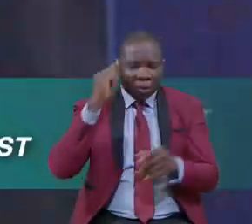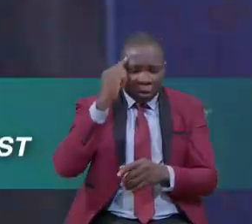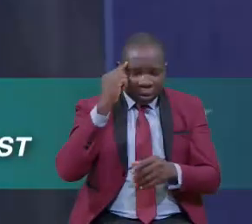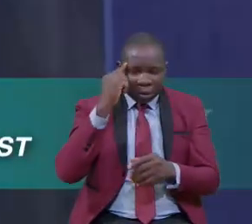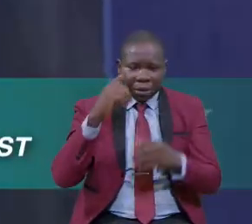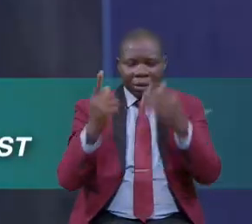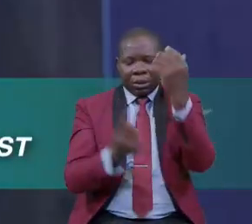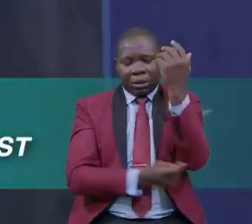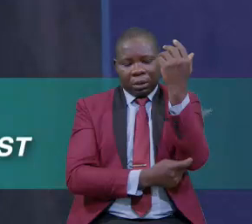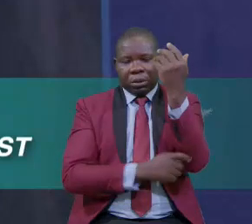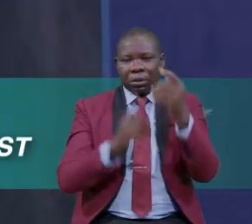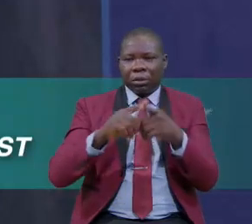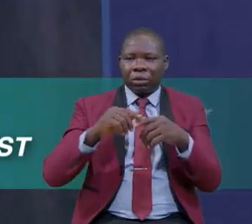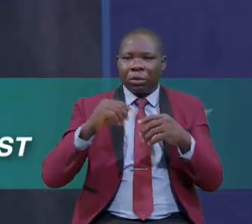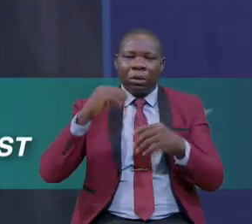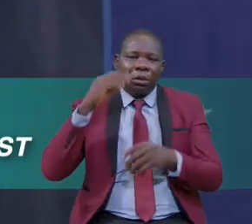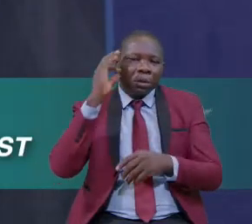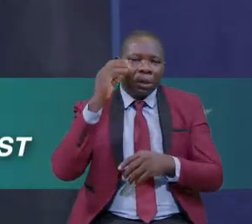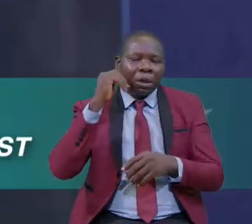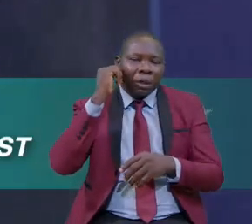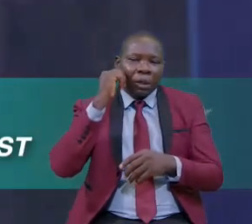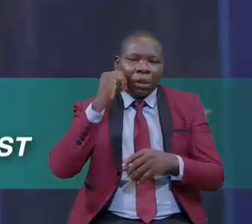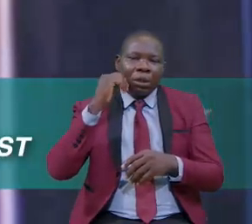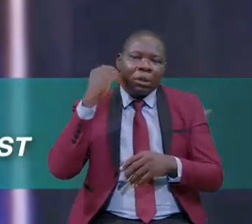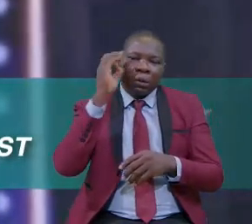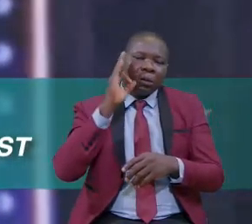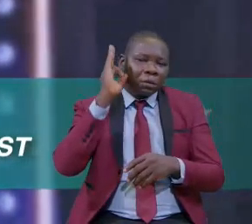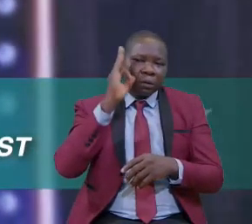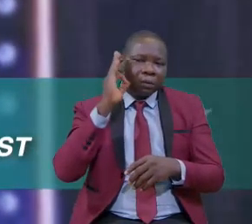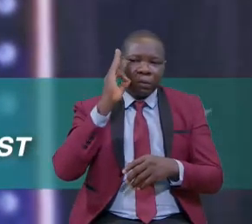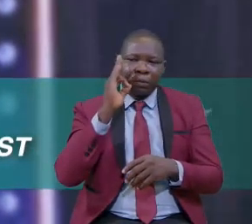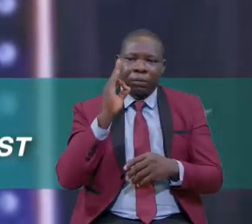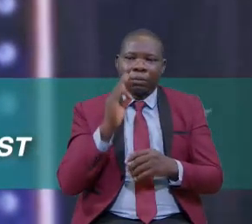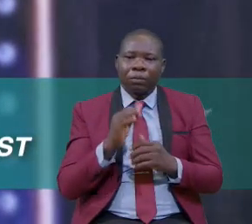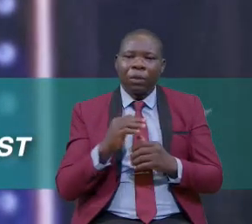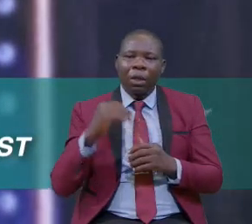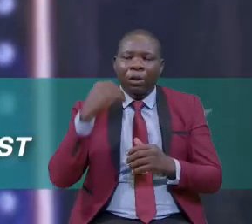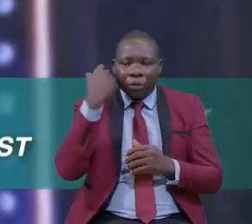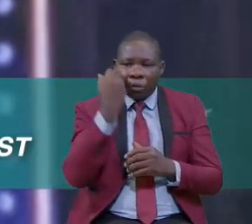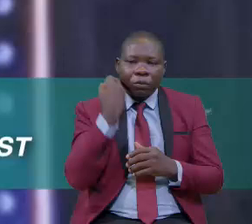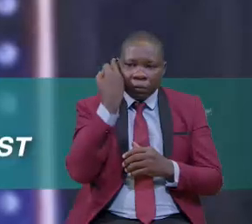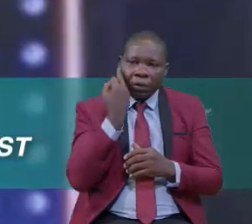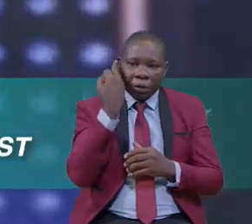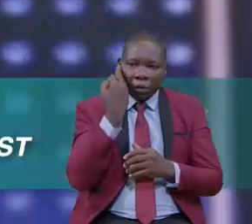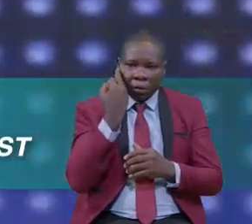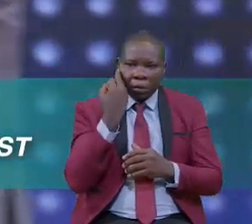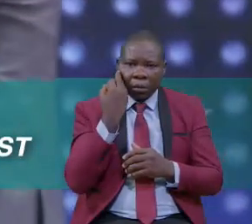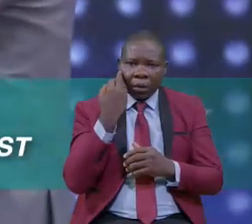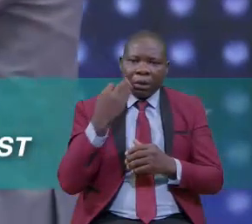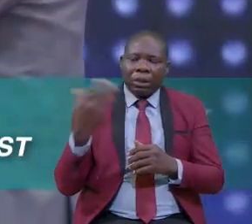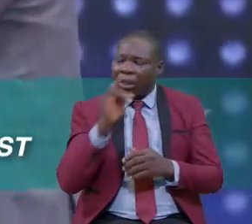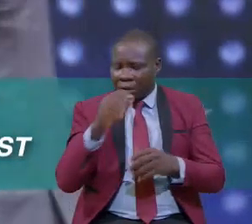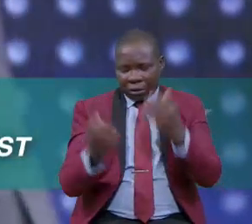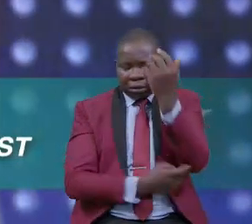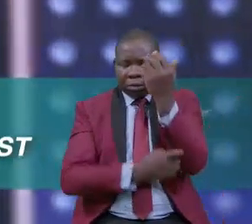Well, resist that too. But you know, there's temptation to sit down instead of standing up. There's temptation to